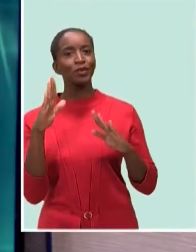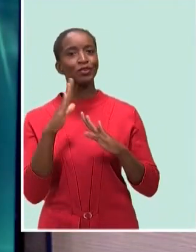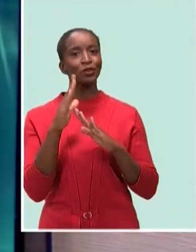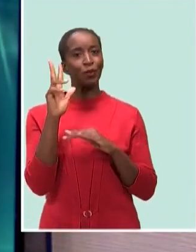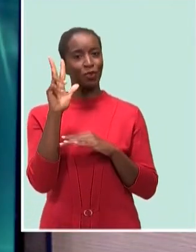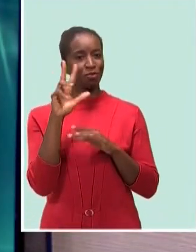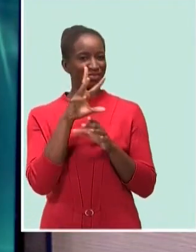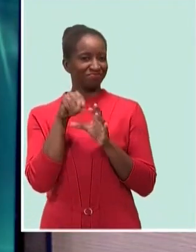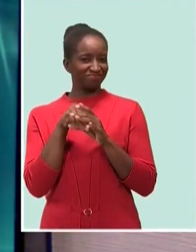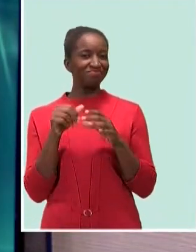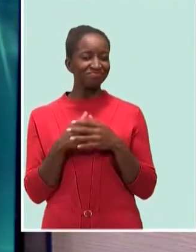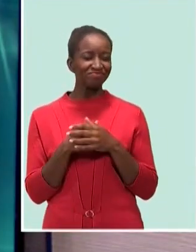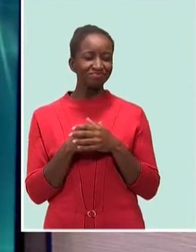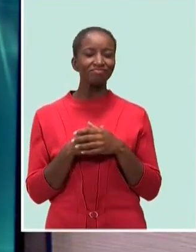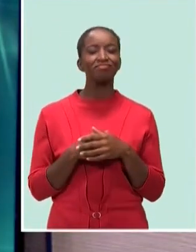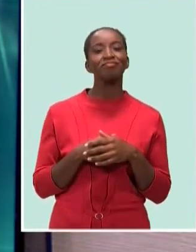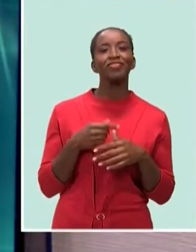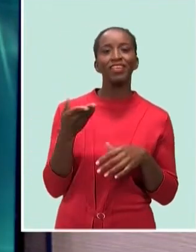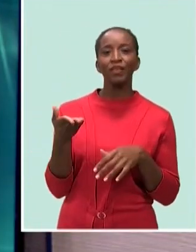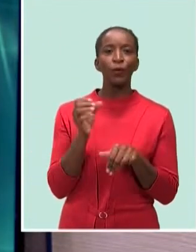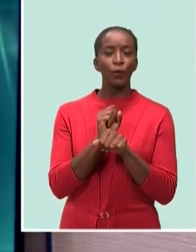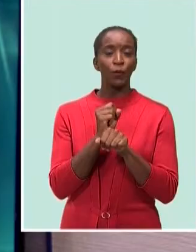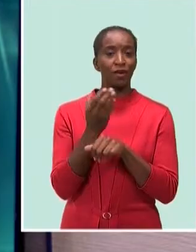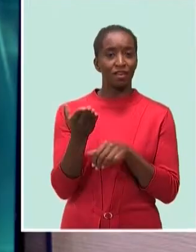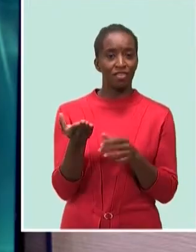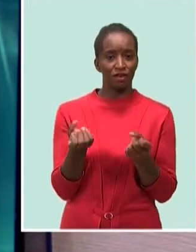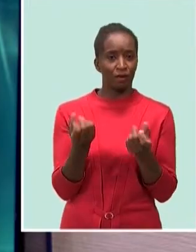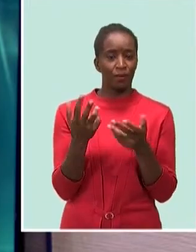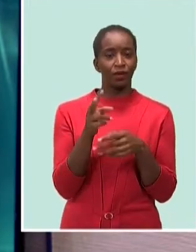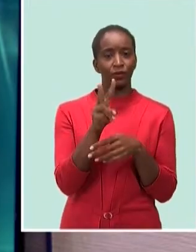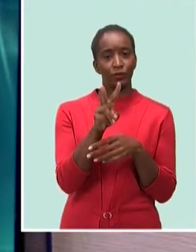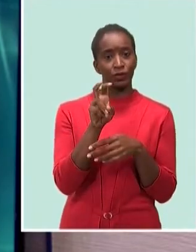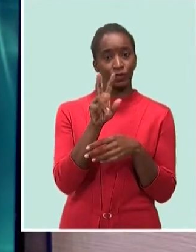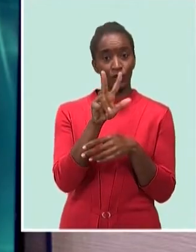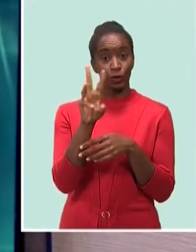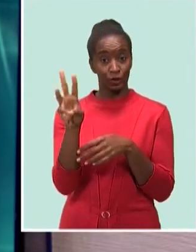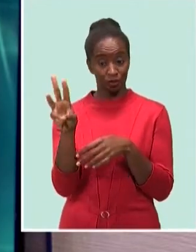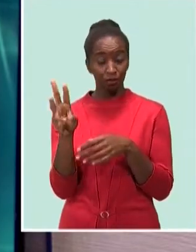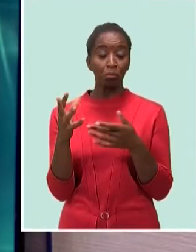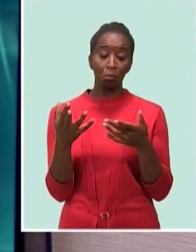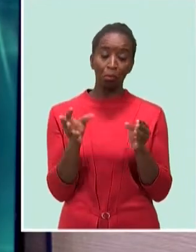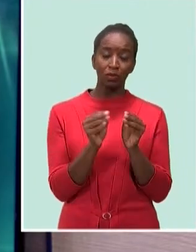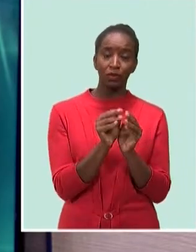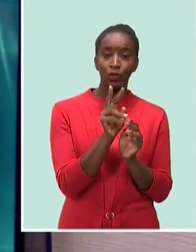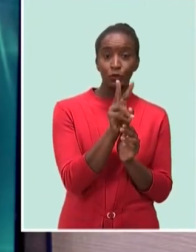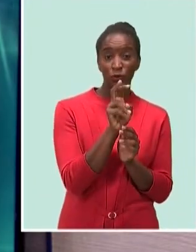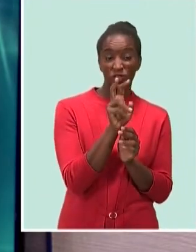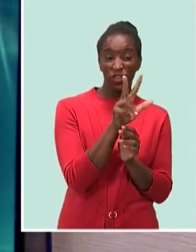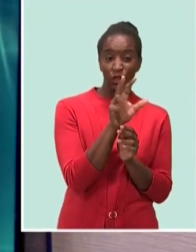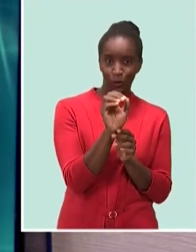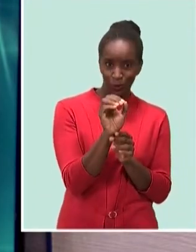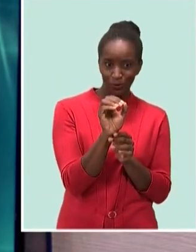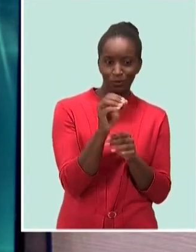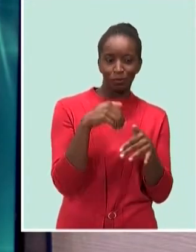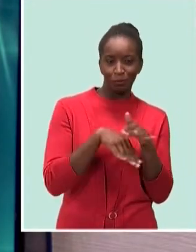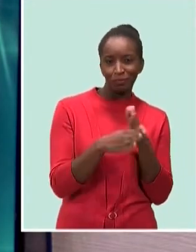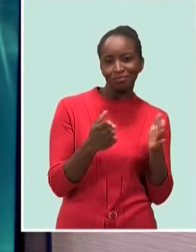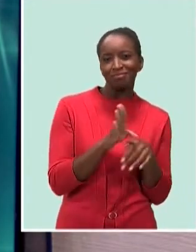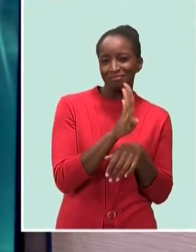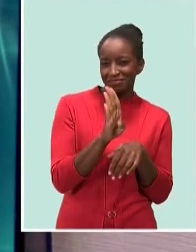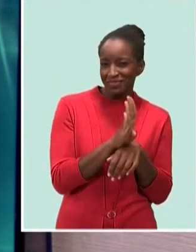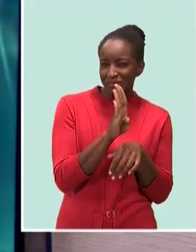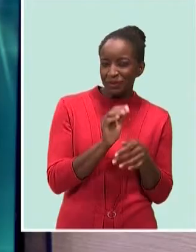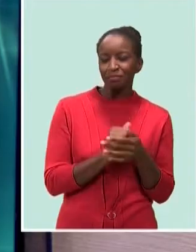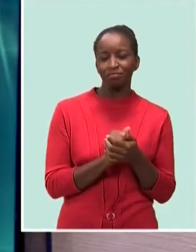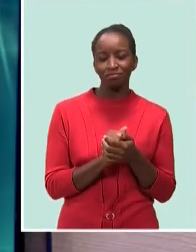of 236, of which 230 are Barbadians. Mr. Hickling says it is hard for education systems to